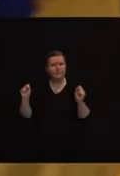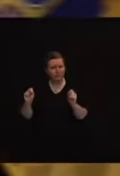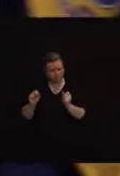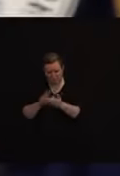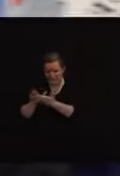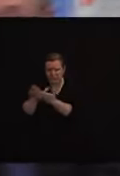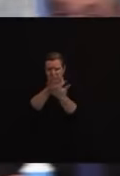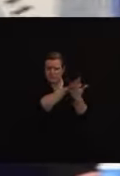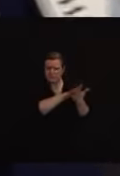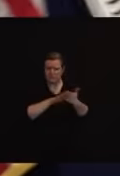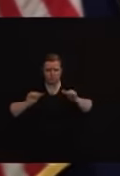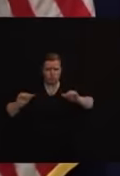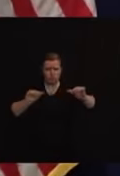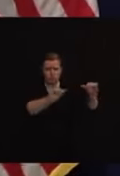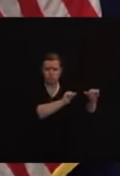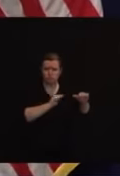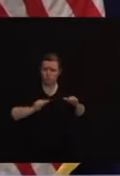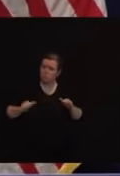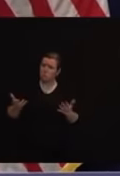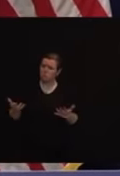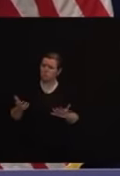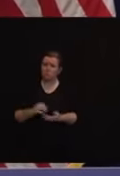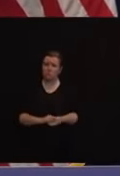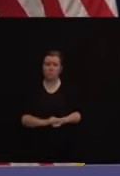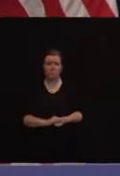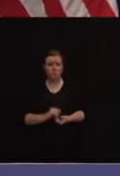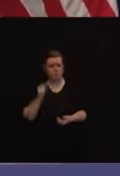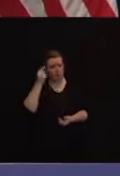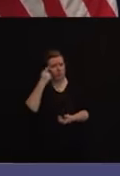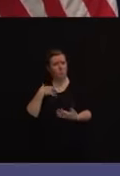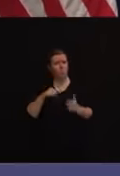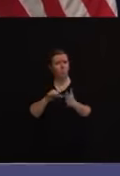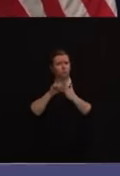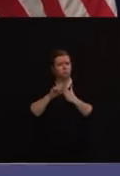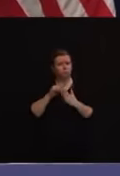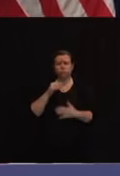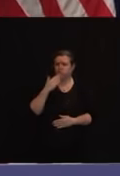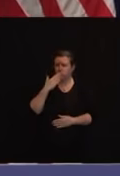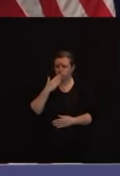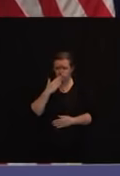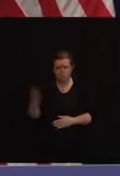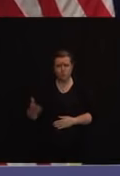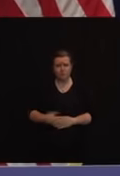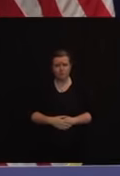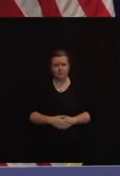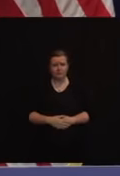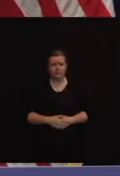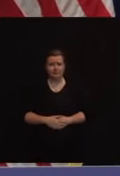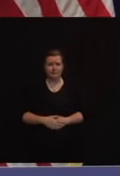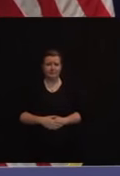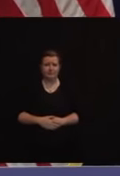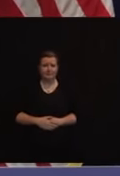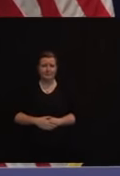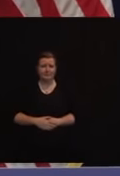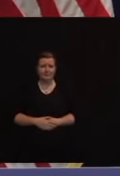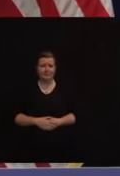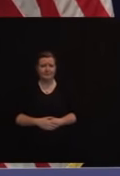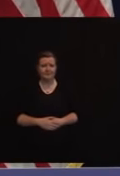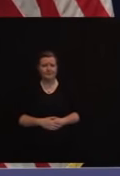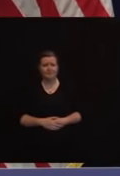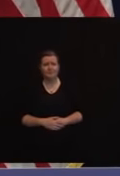be over here, Matt. Richly deserved. A couple of quick things. We did a roll call an honor roll call of some